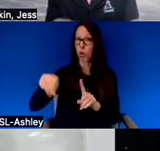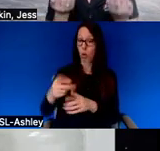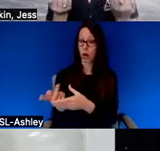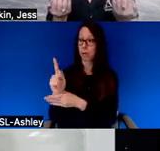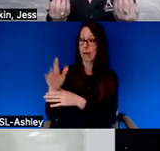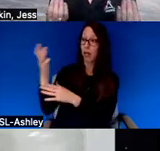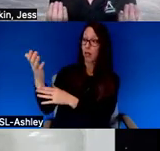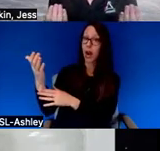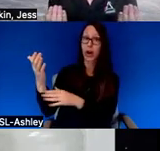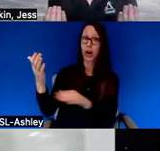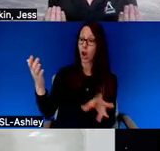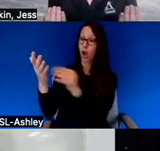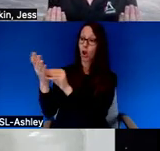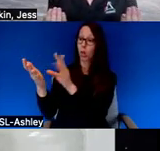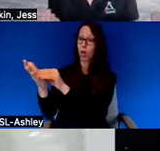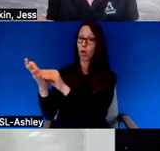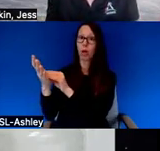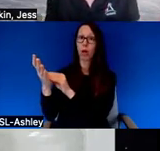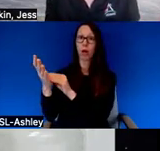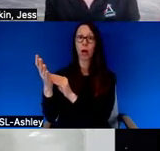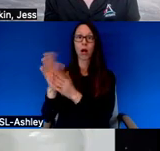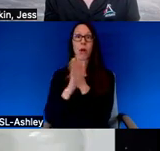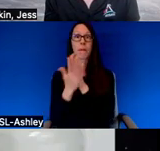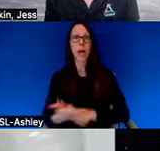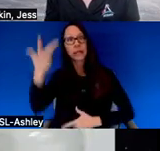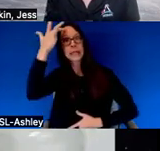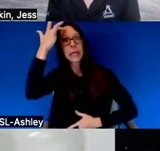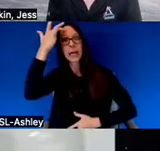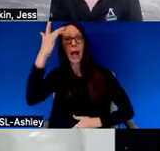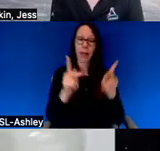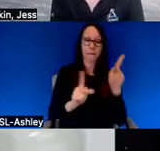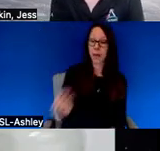even be taken up into the plant for the astronauts to eat, and we don't want to make them sick either.